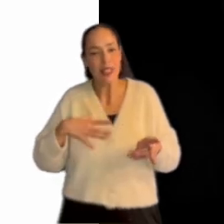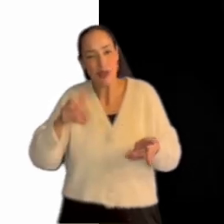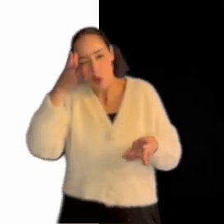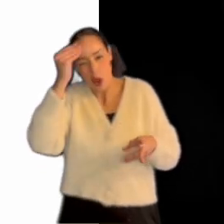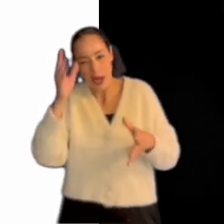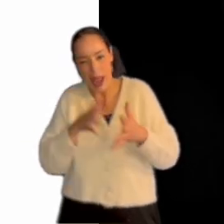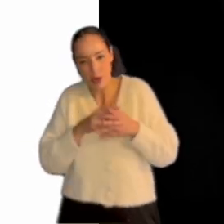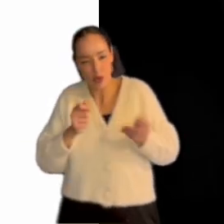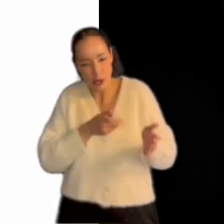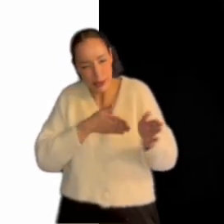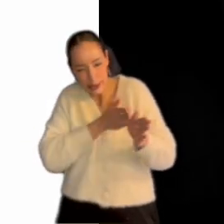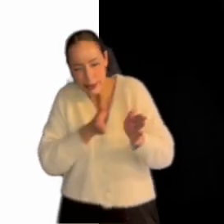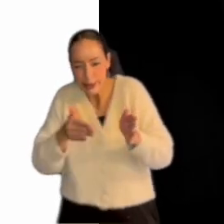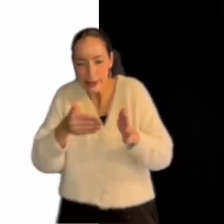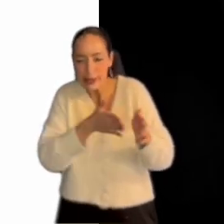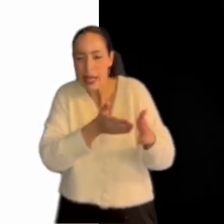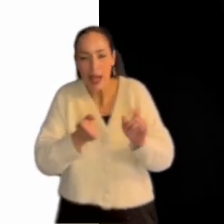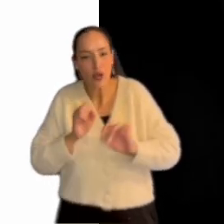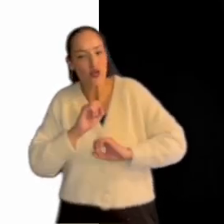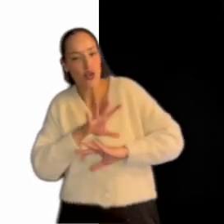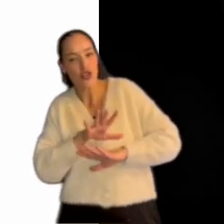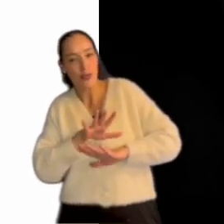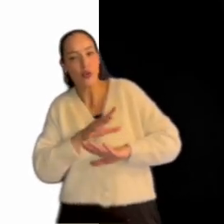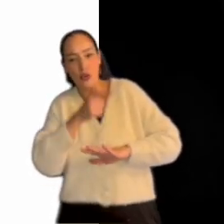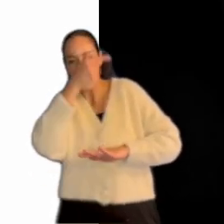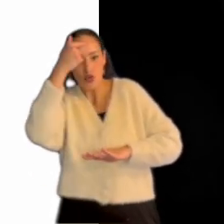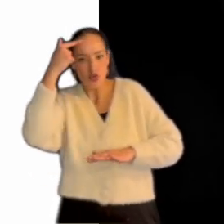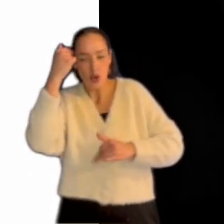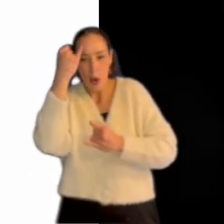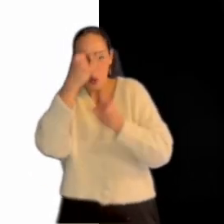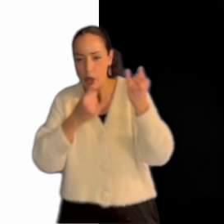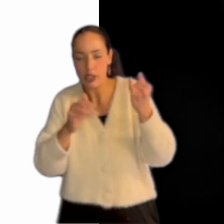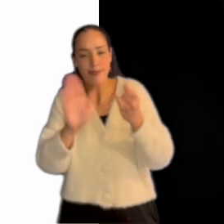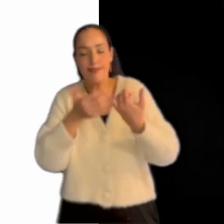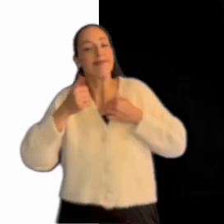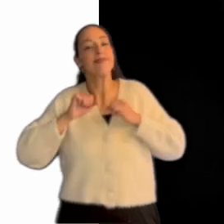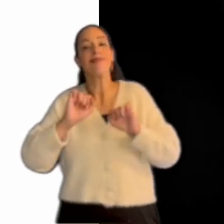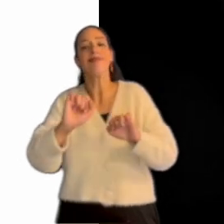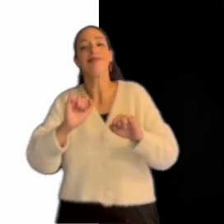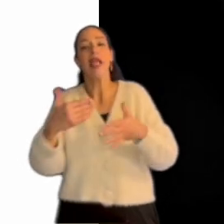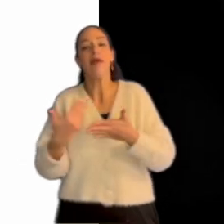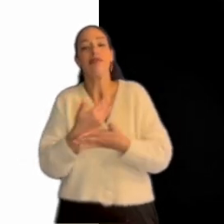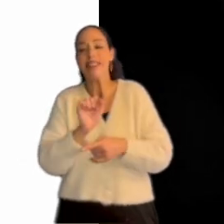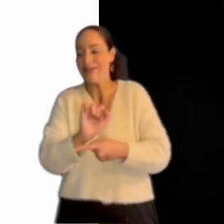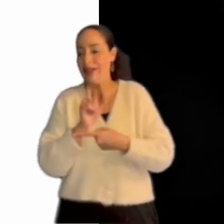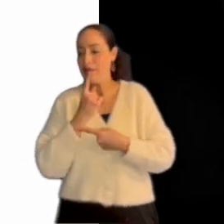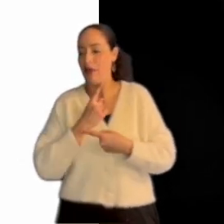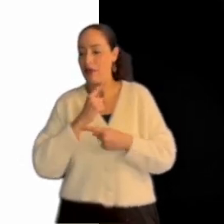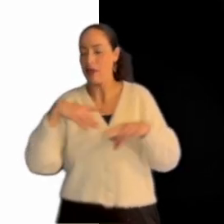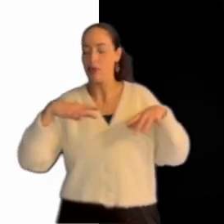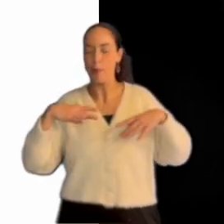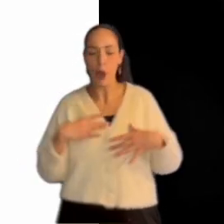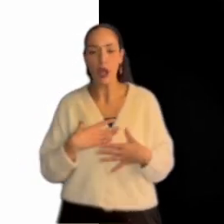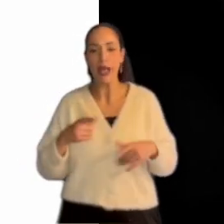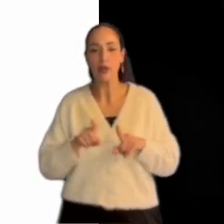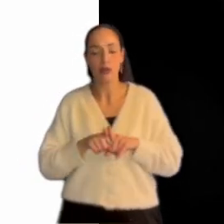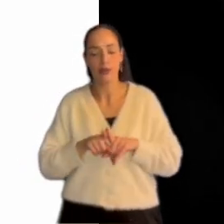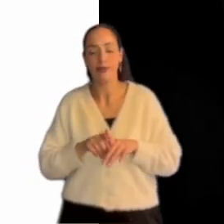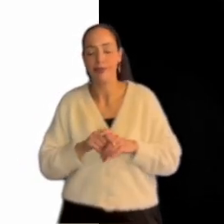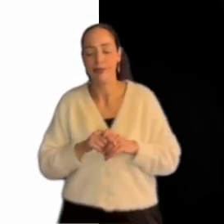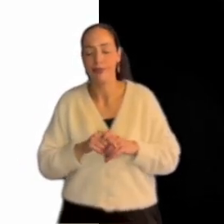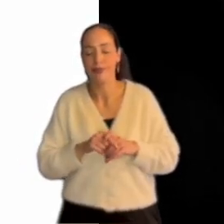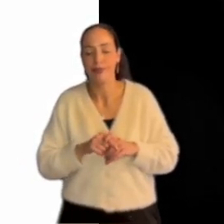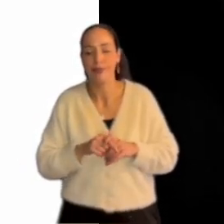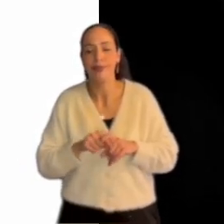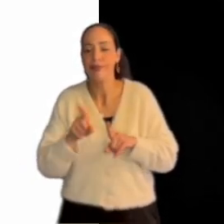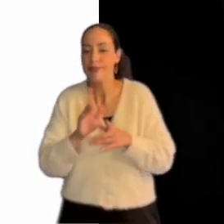protect ourselves from burnout and fatigue. This means cultivating connection, trust, faith and reaffirming aspirations. It